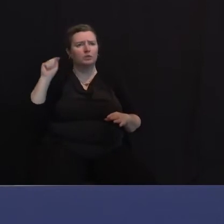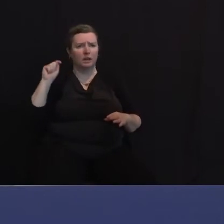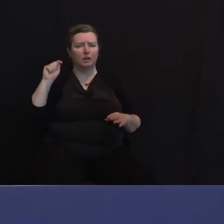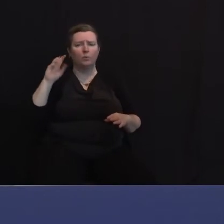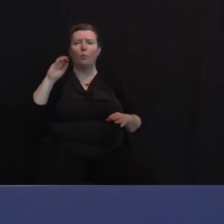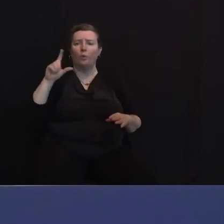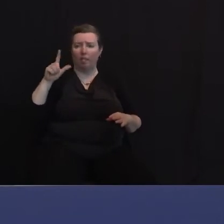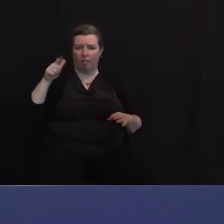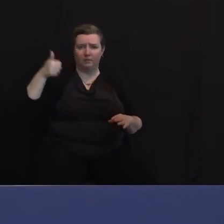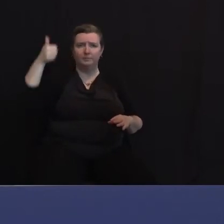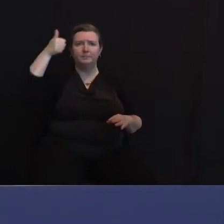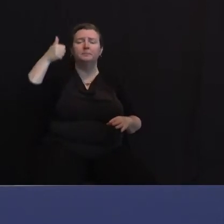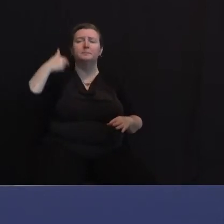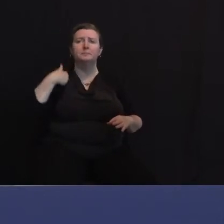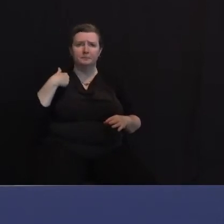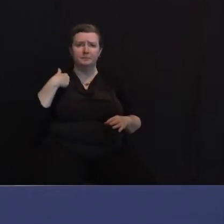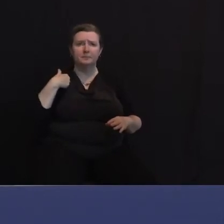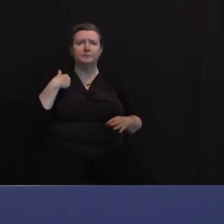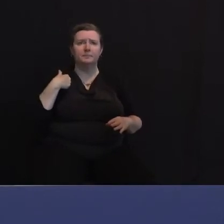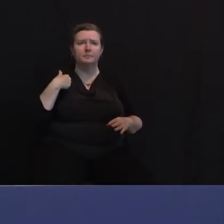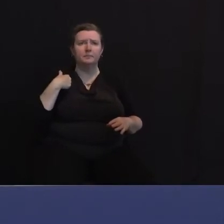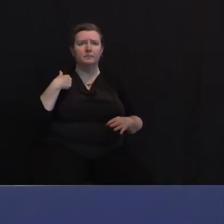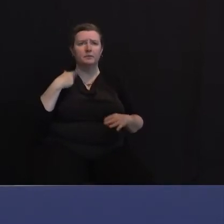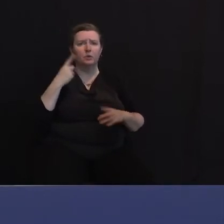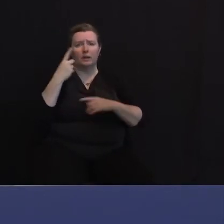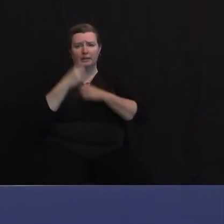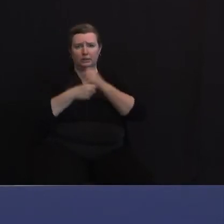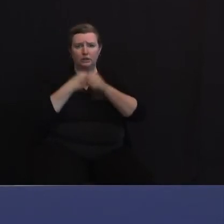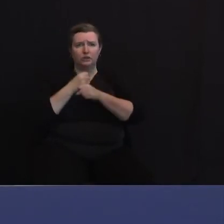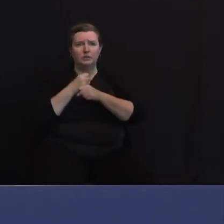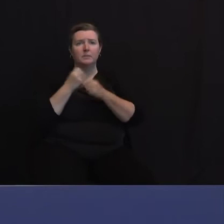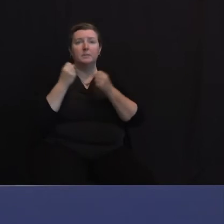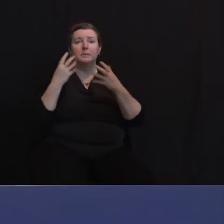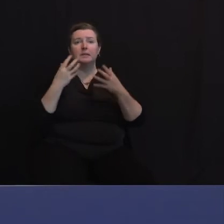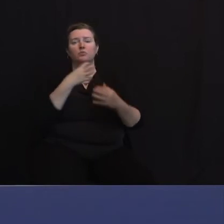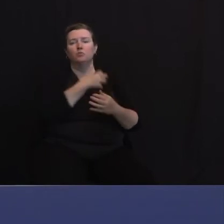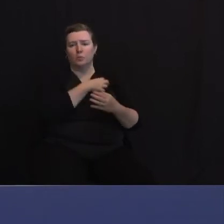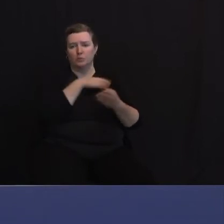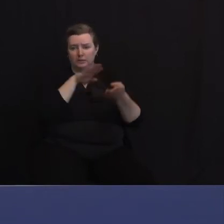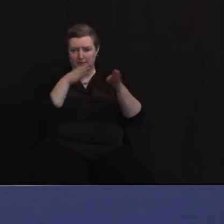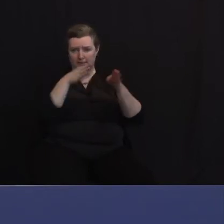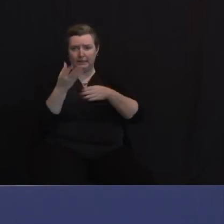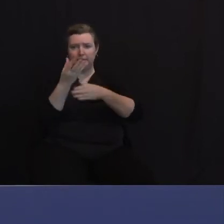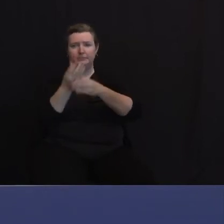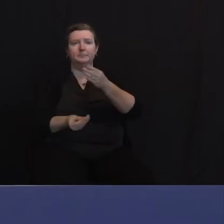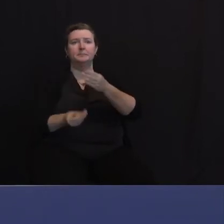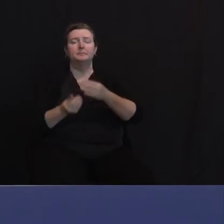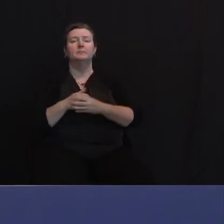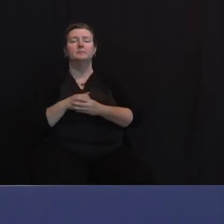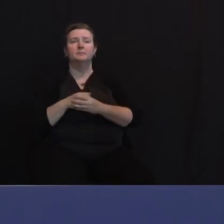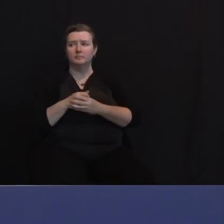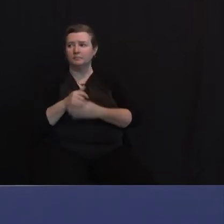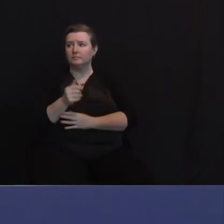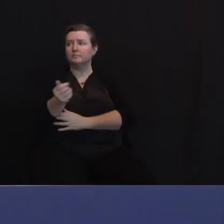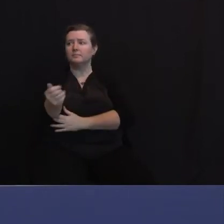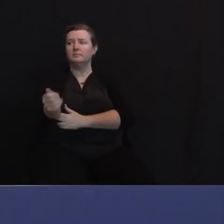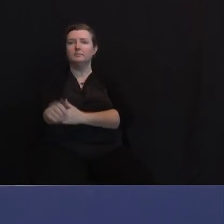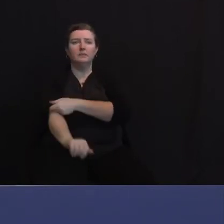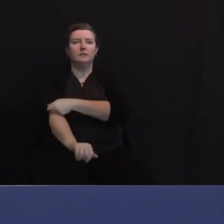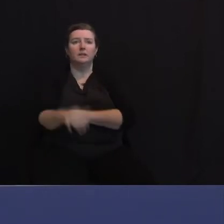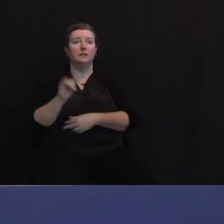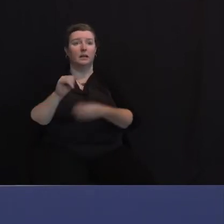line of duty deaths in a year. But contrary, Matt and Brian, to what was reported, that badge number and the